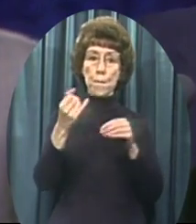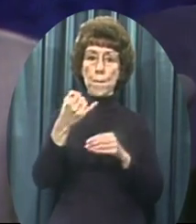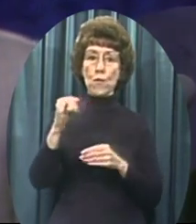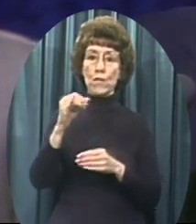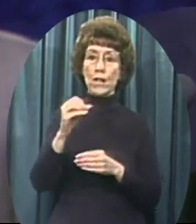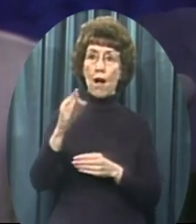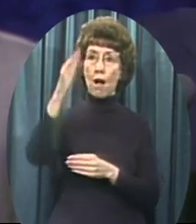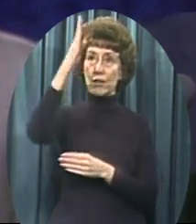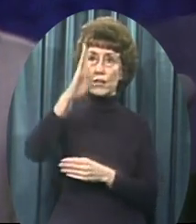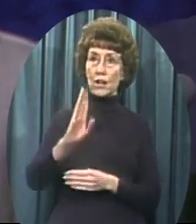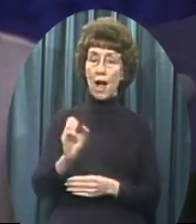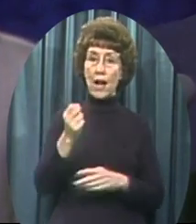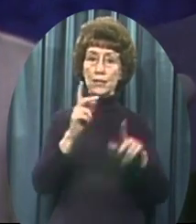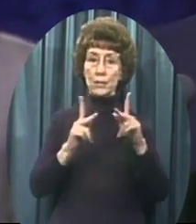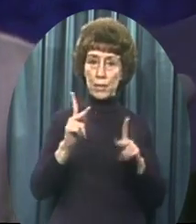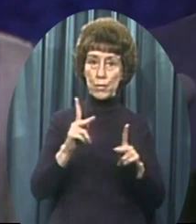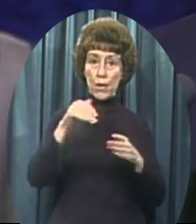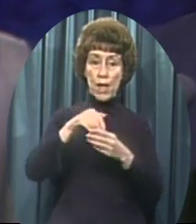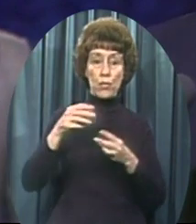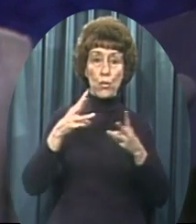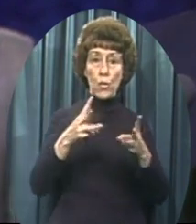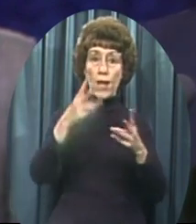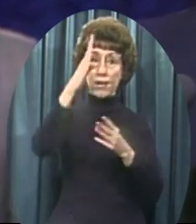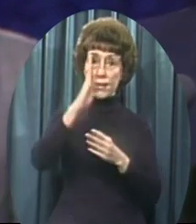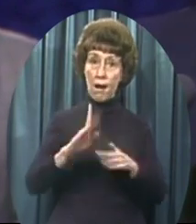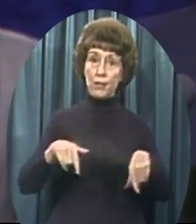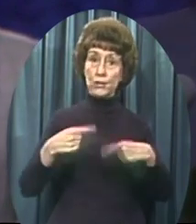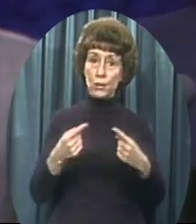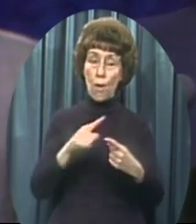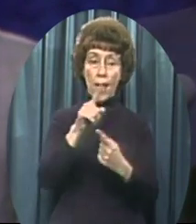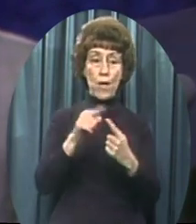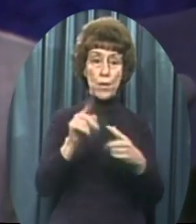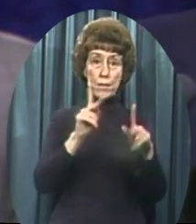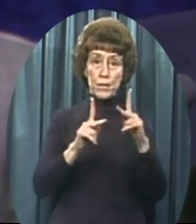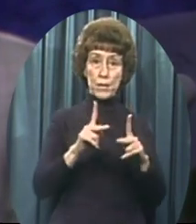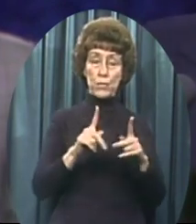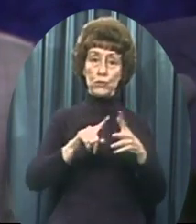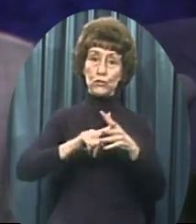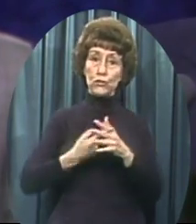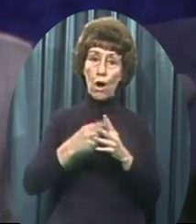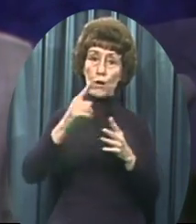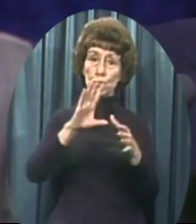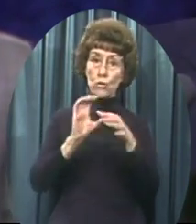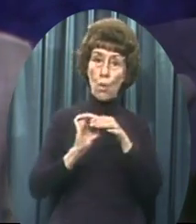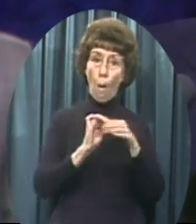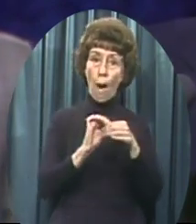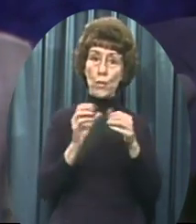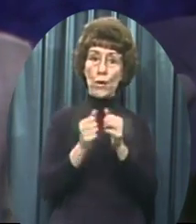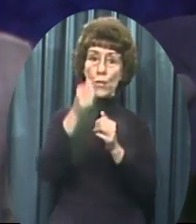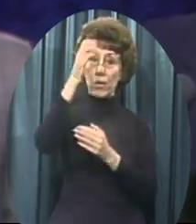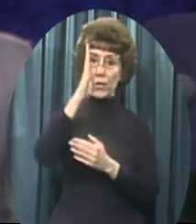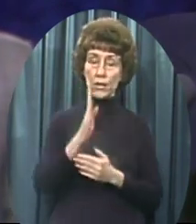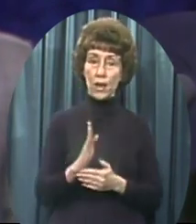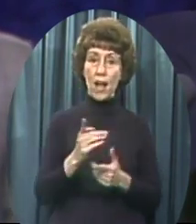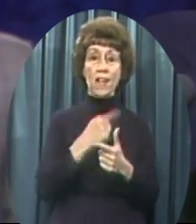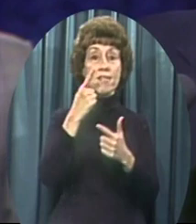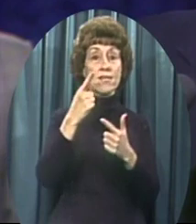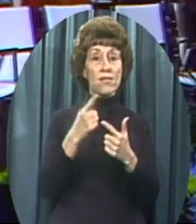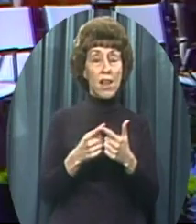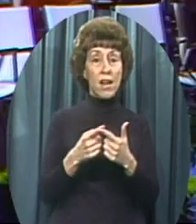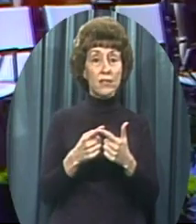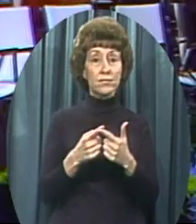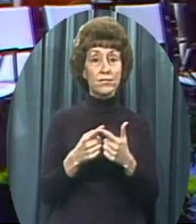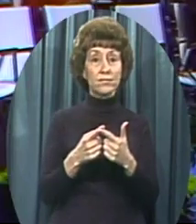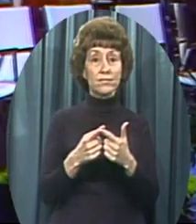when people begin to cooperate with what God is doing, you have an unbeatable combination.